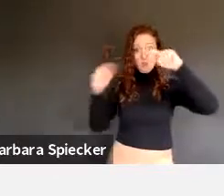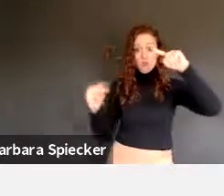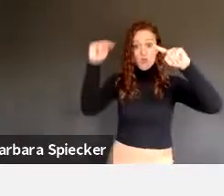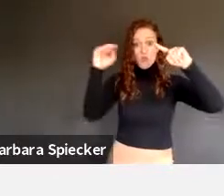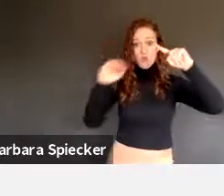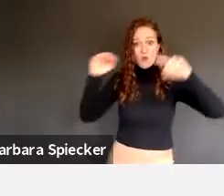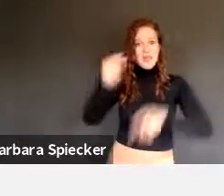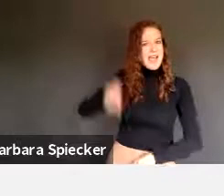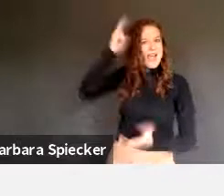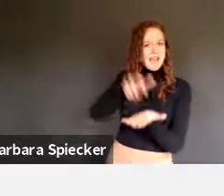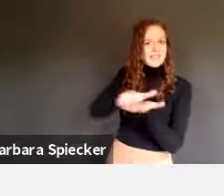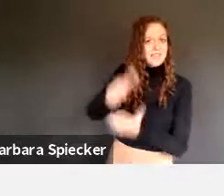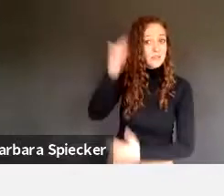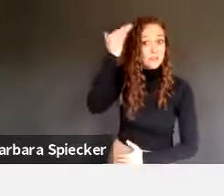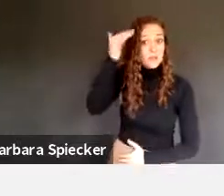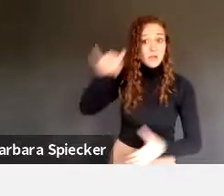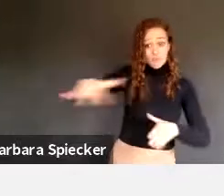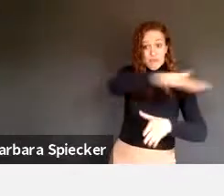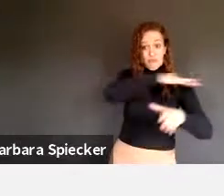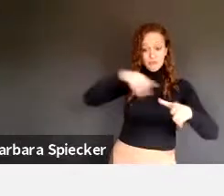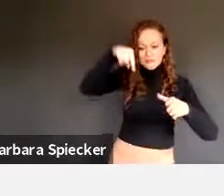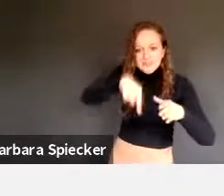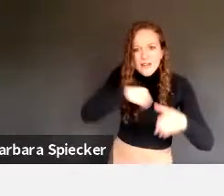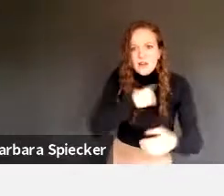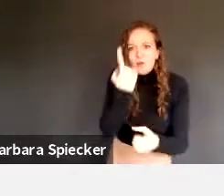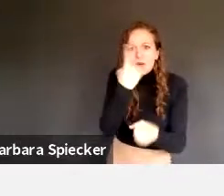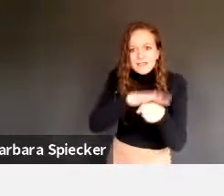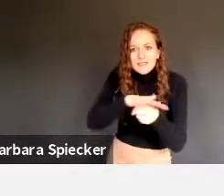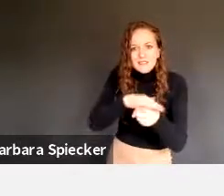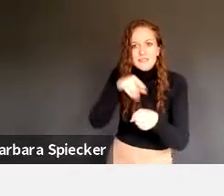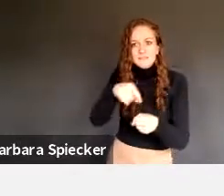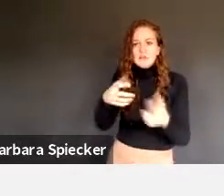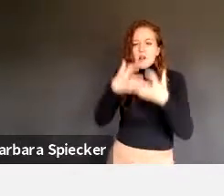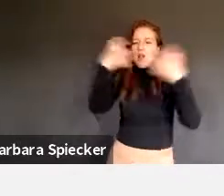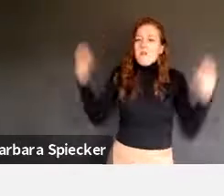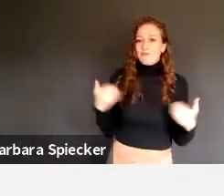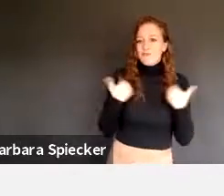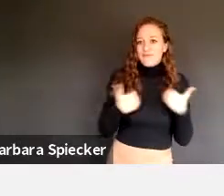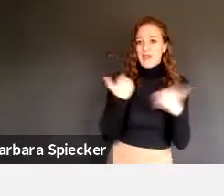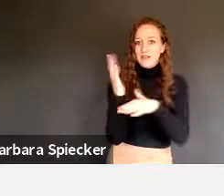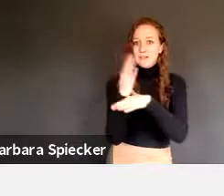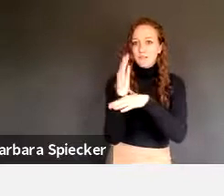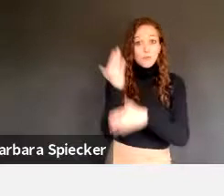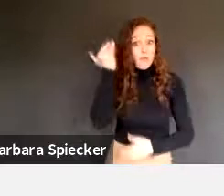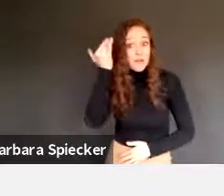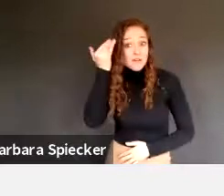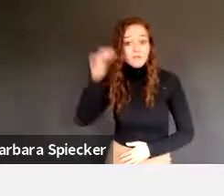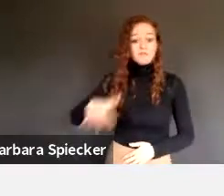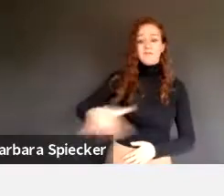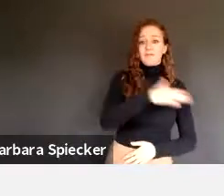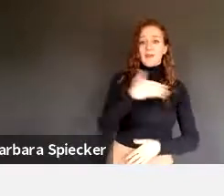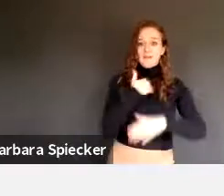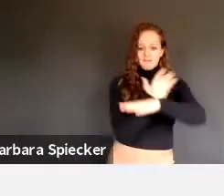So why the difference? Why these differences? Northern Oregon I found that Northern Oregon had a high